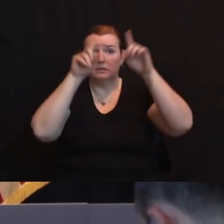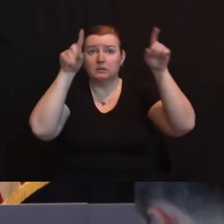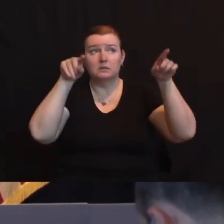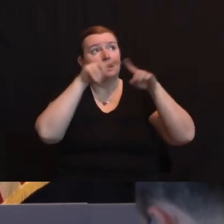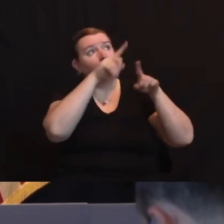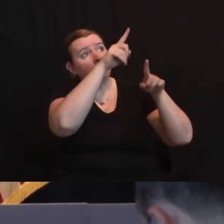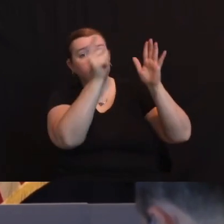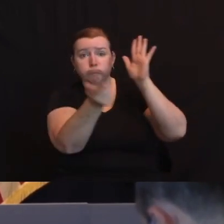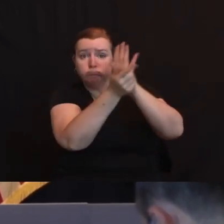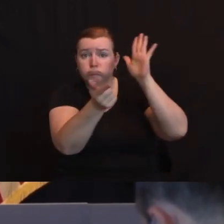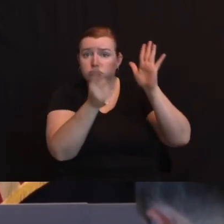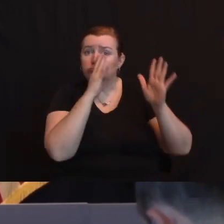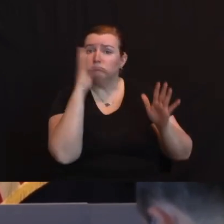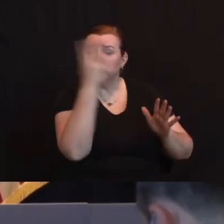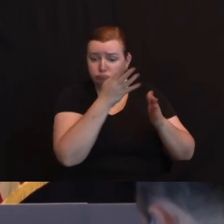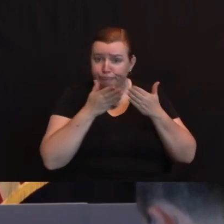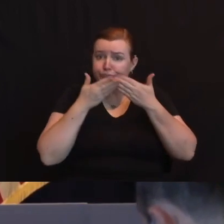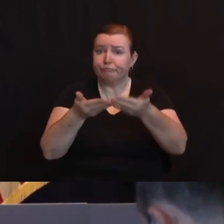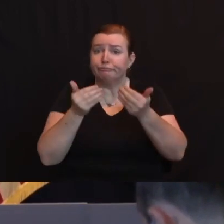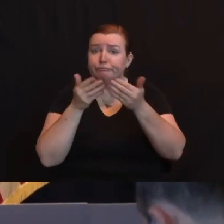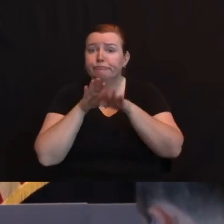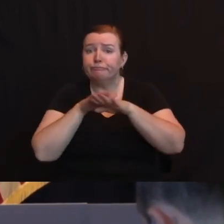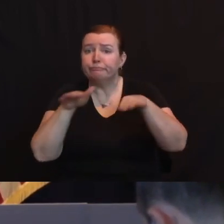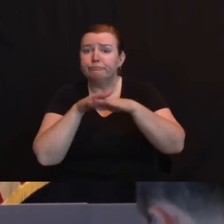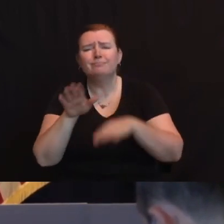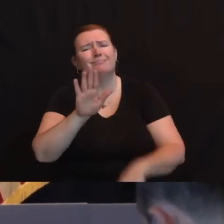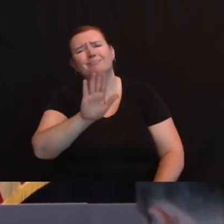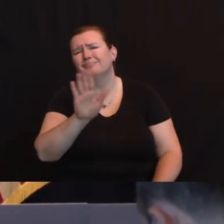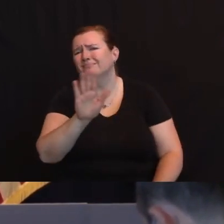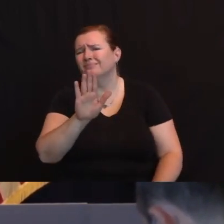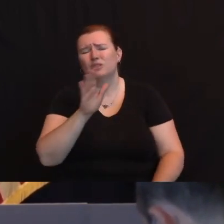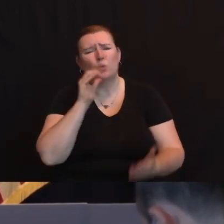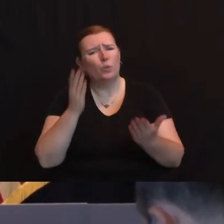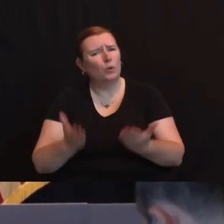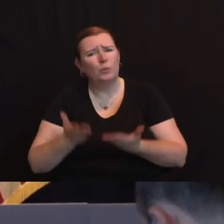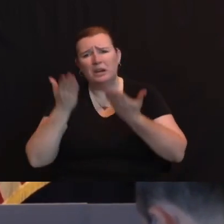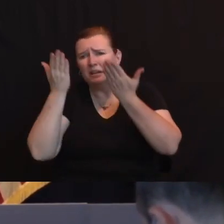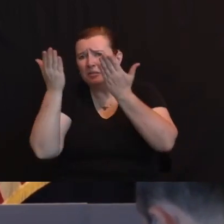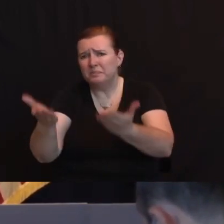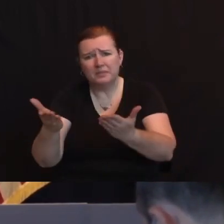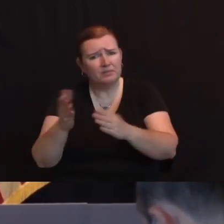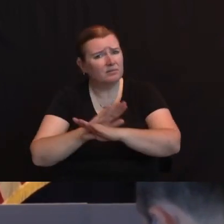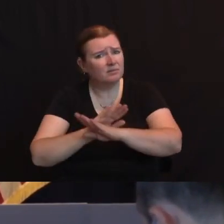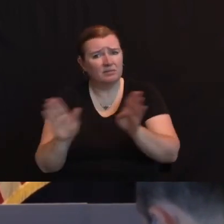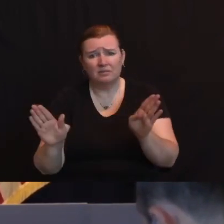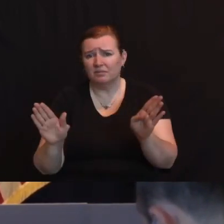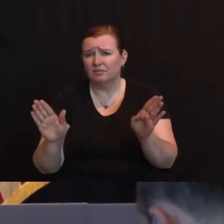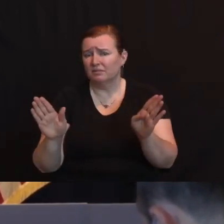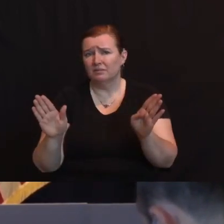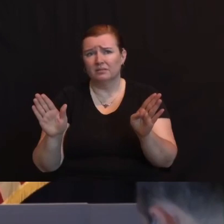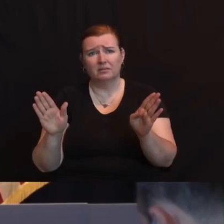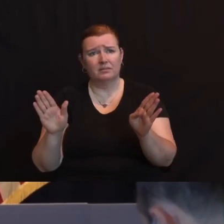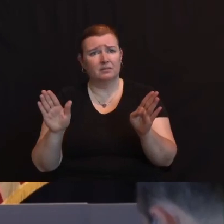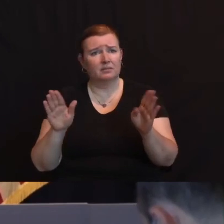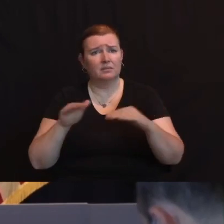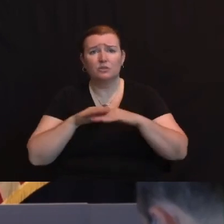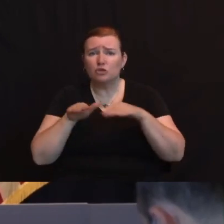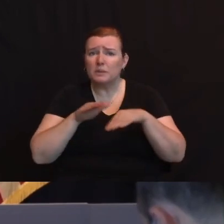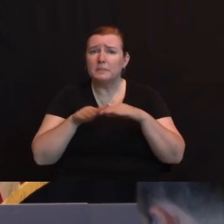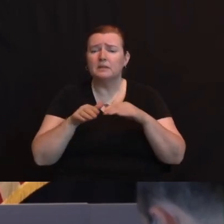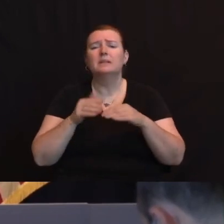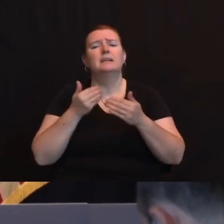going to go, I wouldn't even recommend it, but whenever possible, certainly swim on a lifeguard protected beach. And as